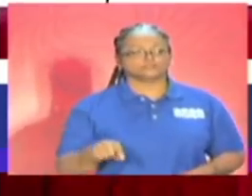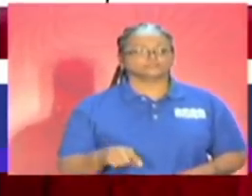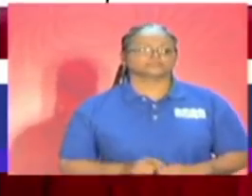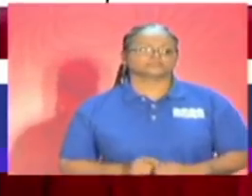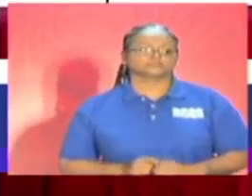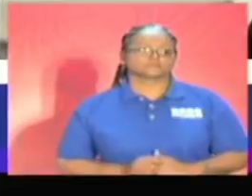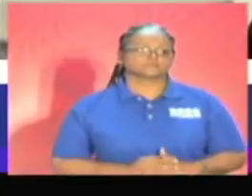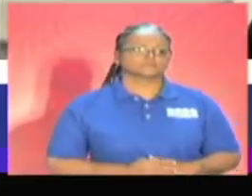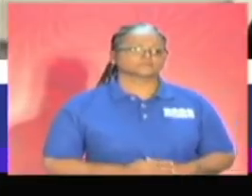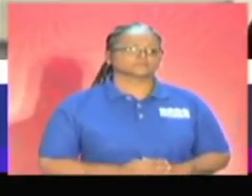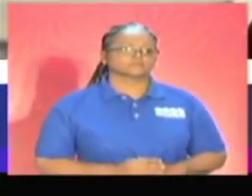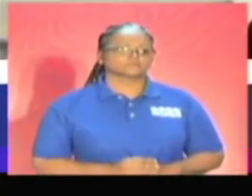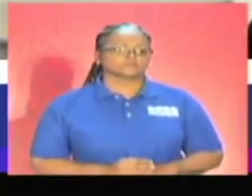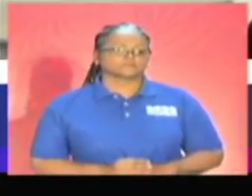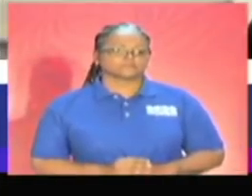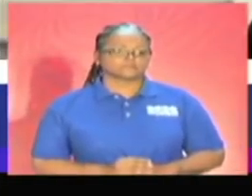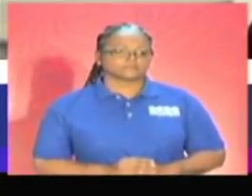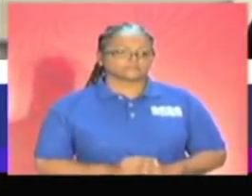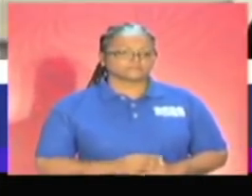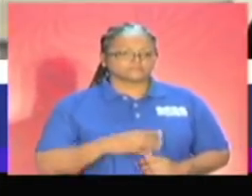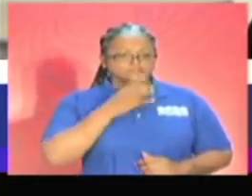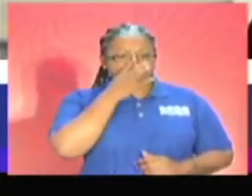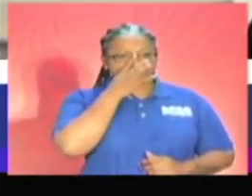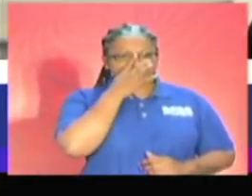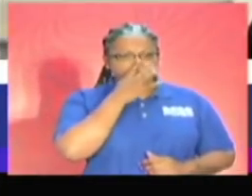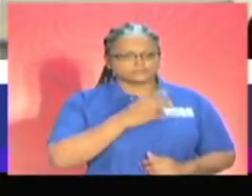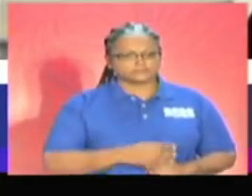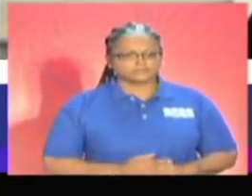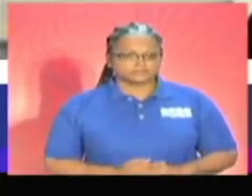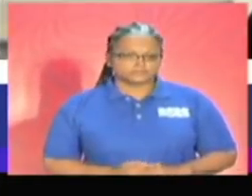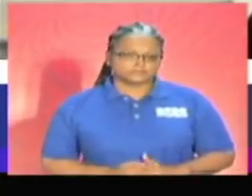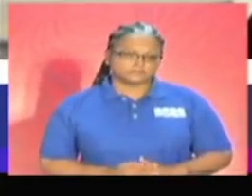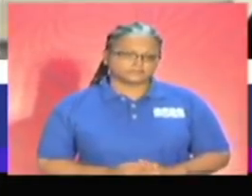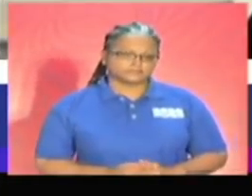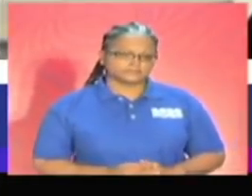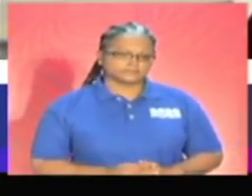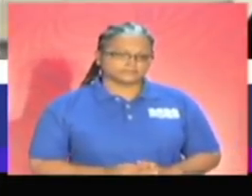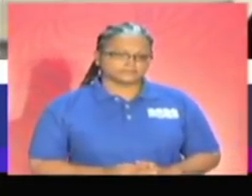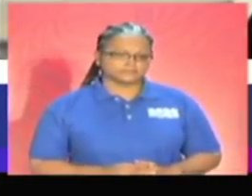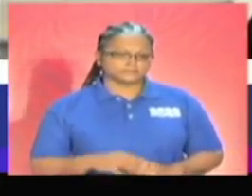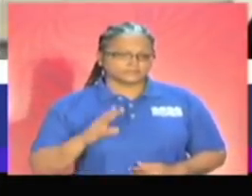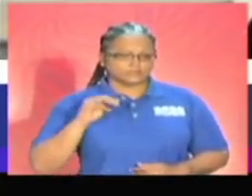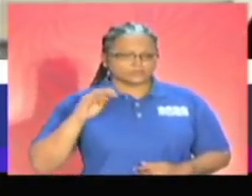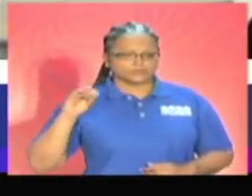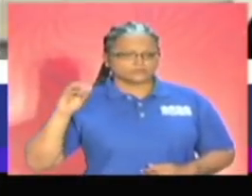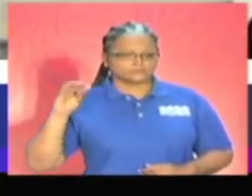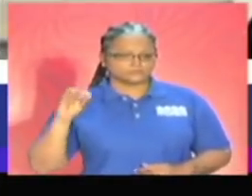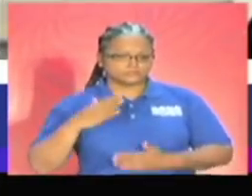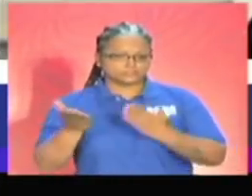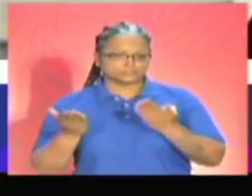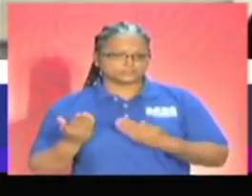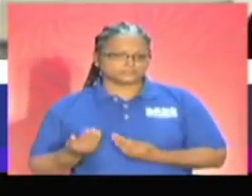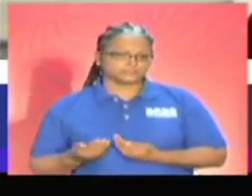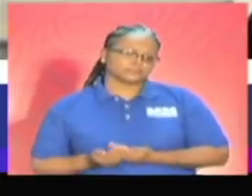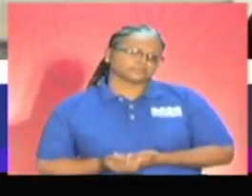News. I have two short questions. I don't know if CMO will be able to give us an update on it. CMO,